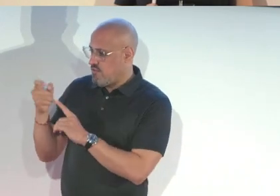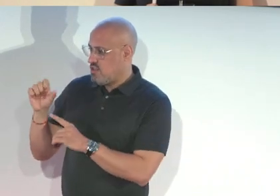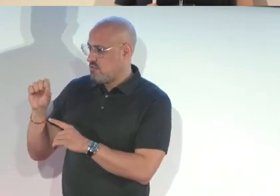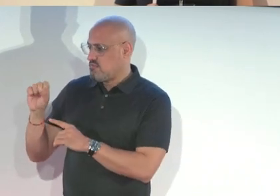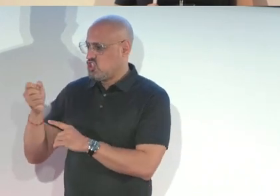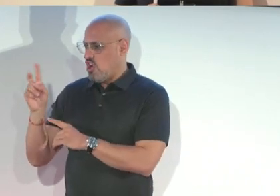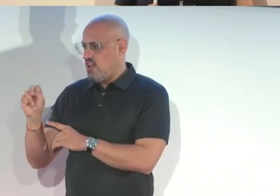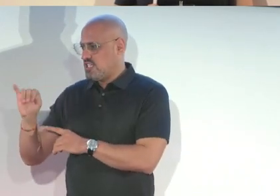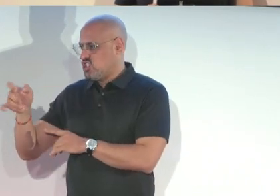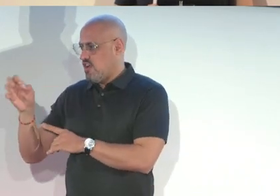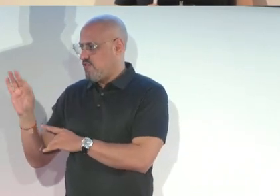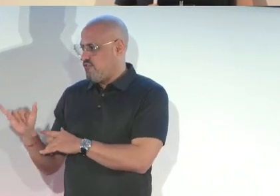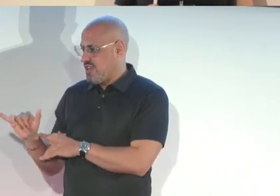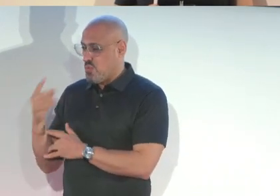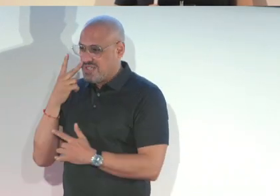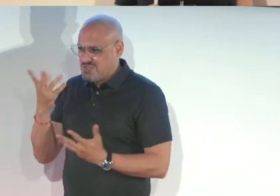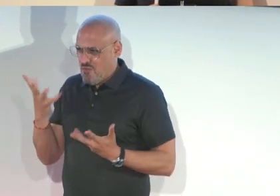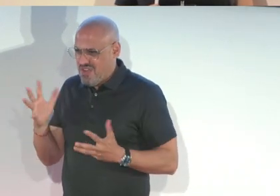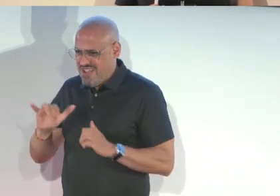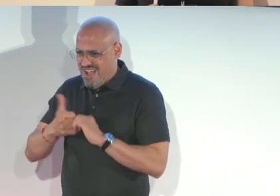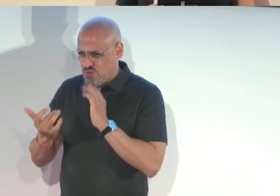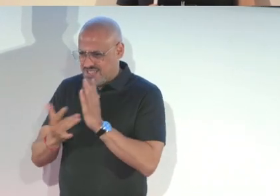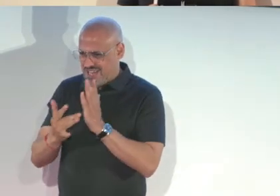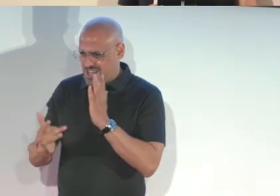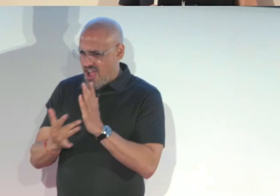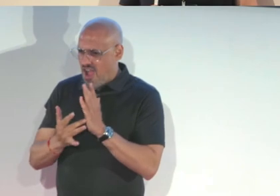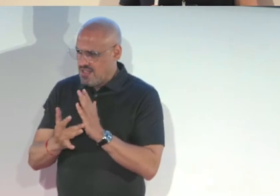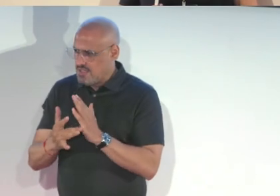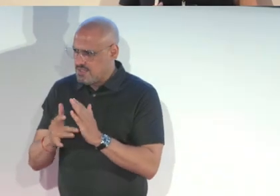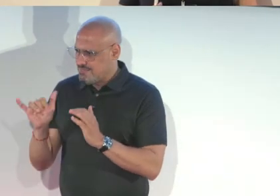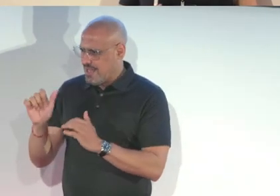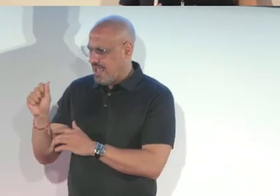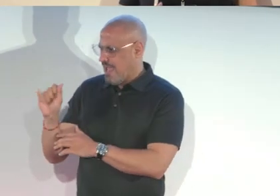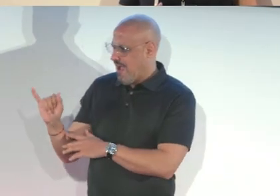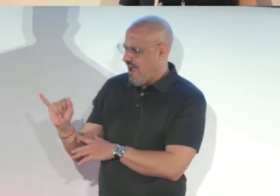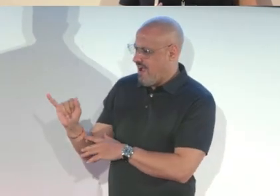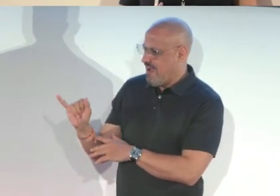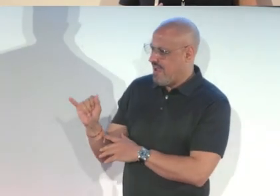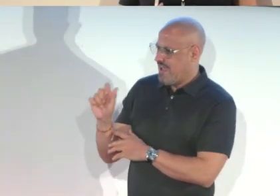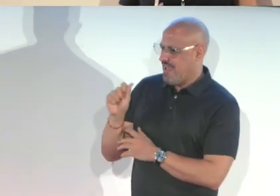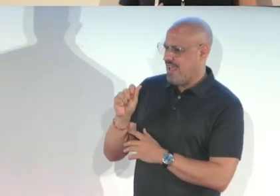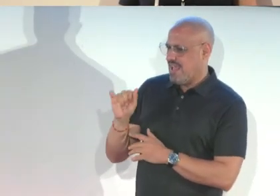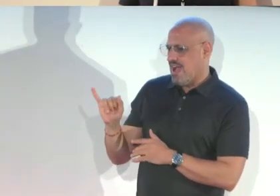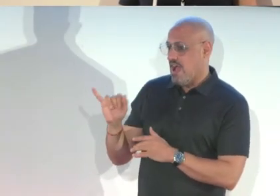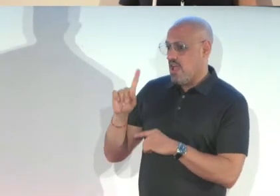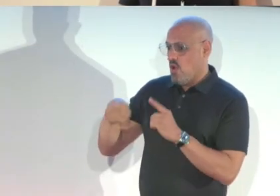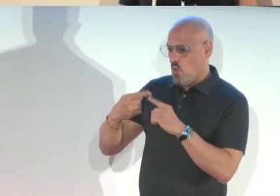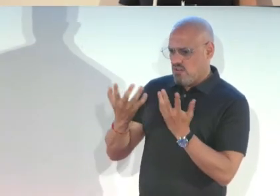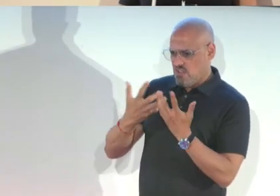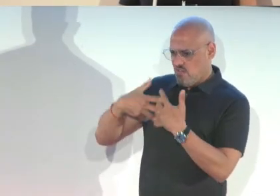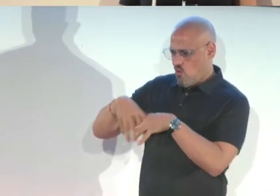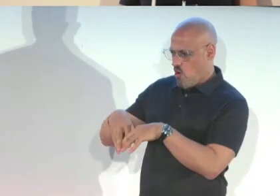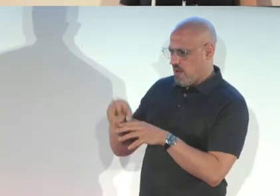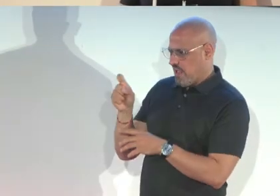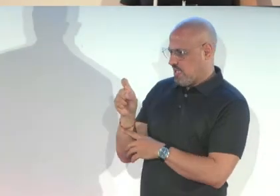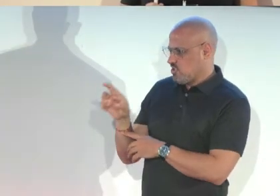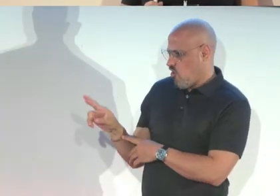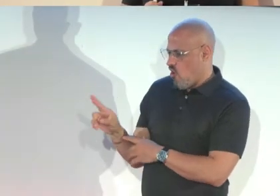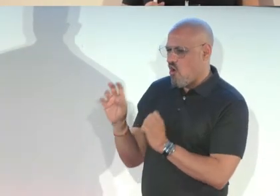that they're inclusive. And at the same time, from the last presentation from Sean and Jeffrey, we saw